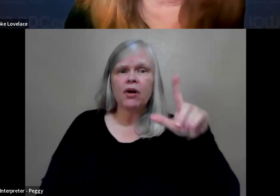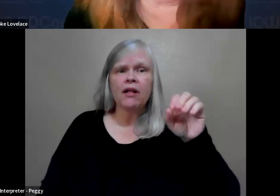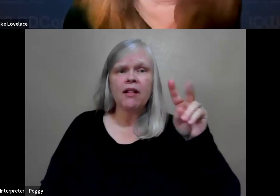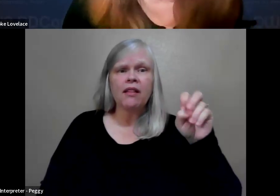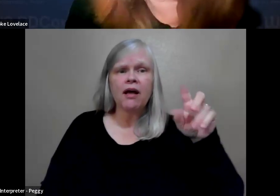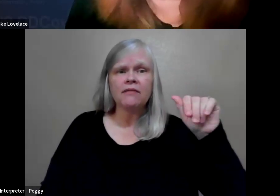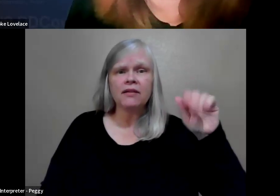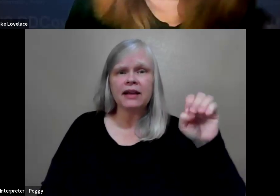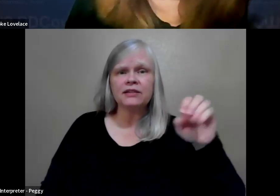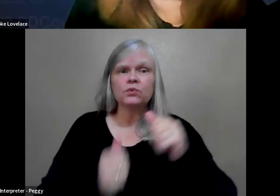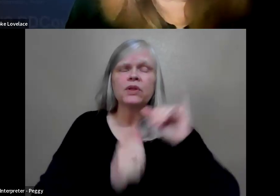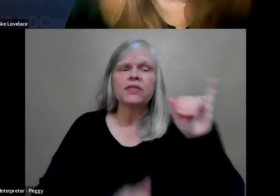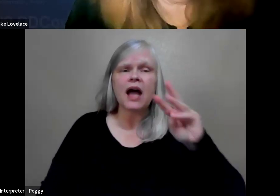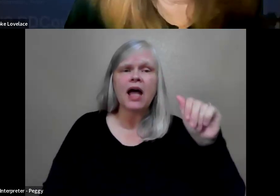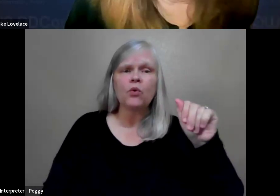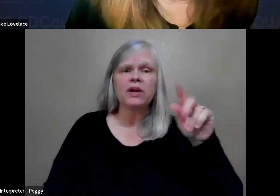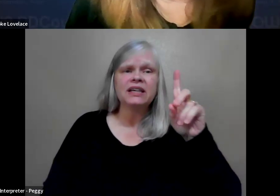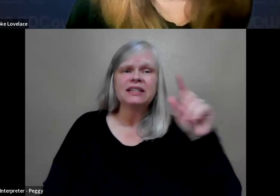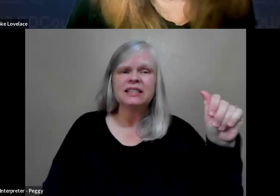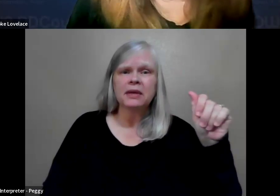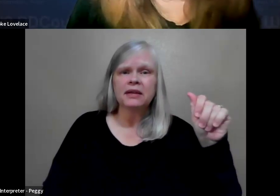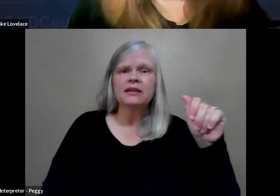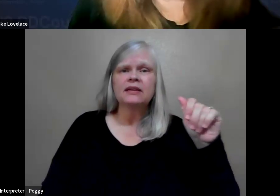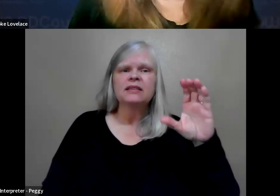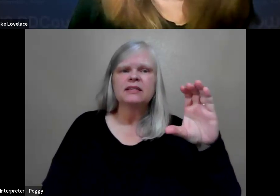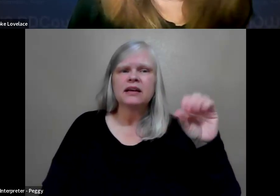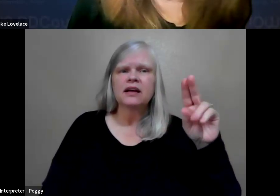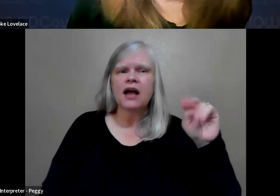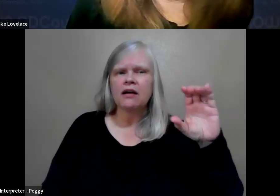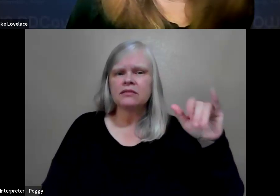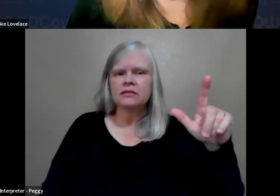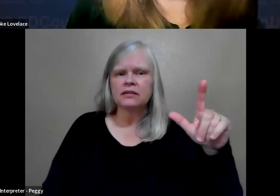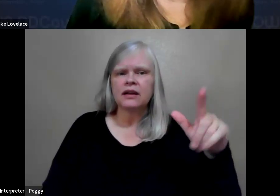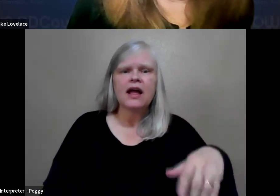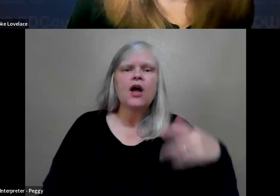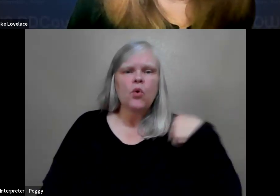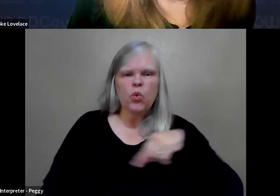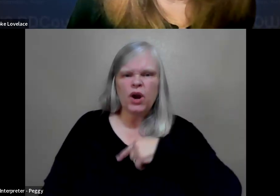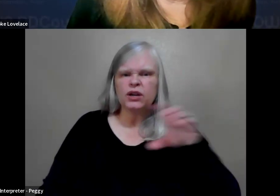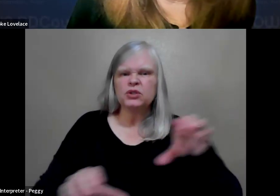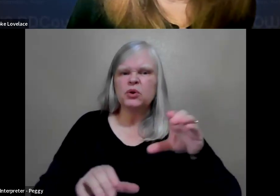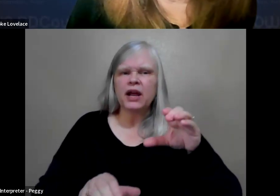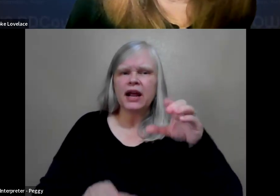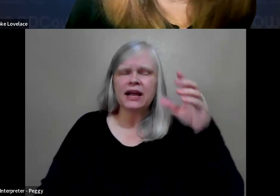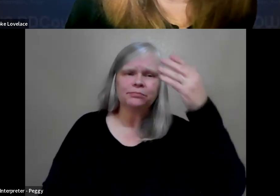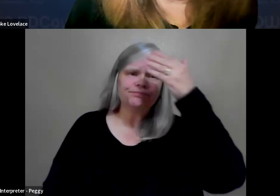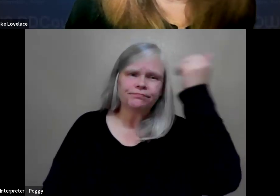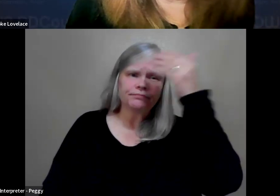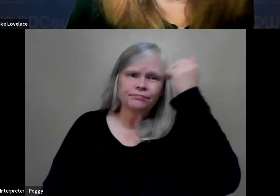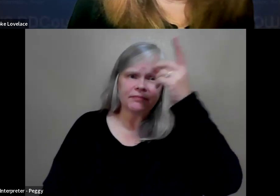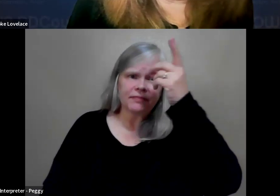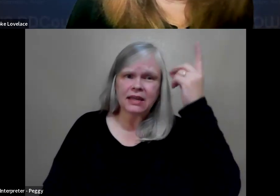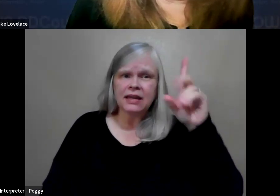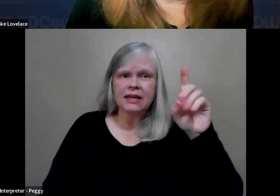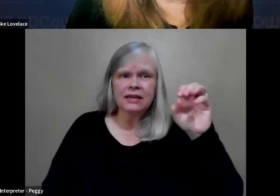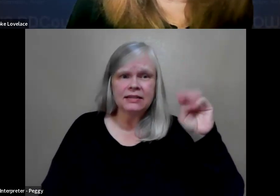Disabilities Council. Thanks for joining us for this dementia-friendly training that we're doing. Just a little housekeeping. We do have an interpreter that's